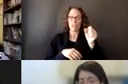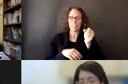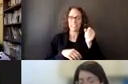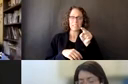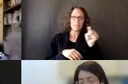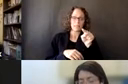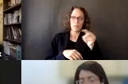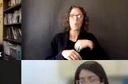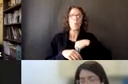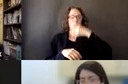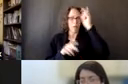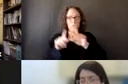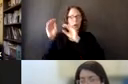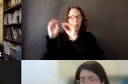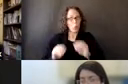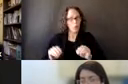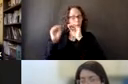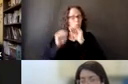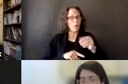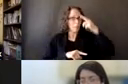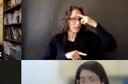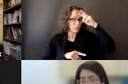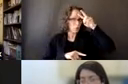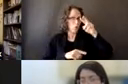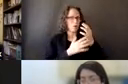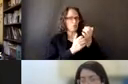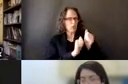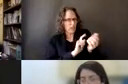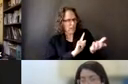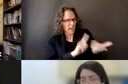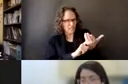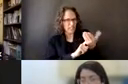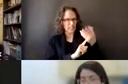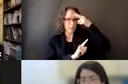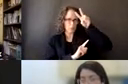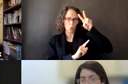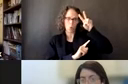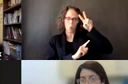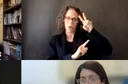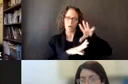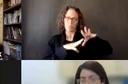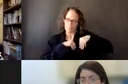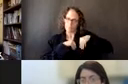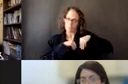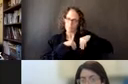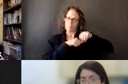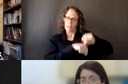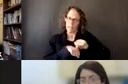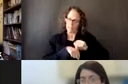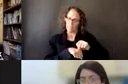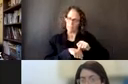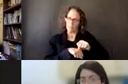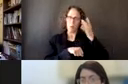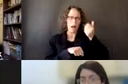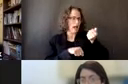Anglo settlers were going to Mexico to try to convince Mexico to, particularly after 1829, to,